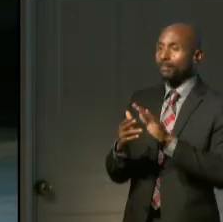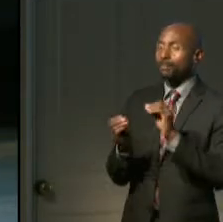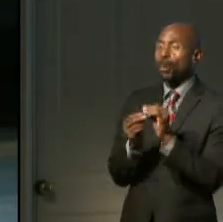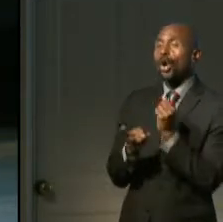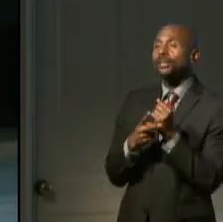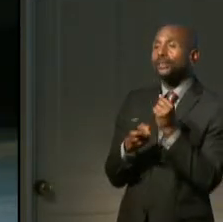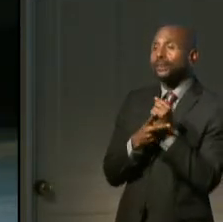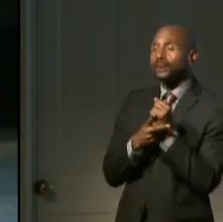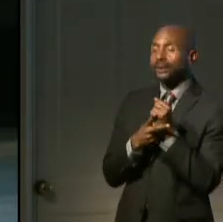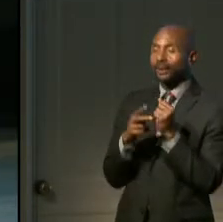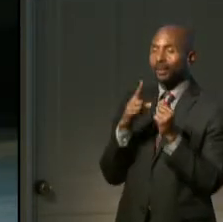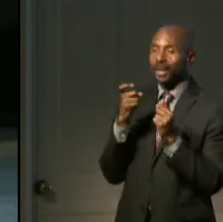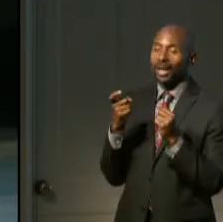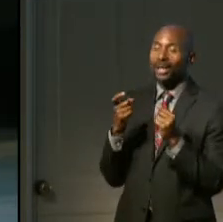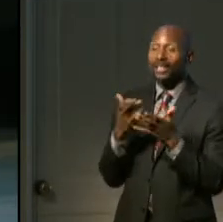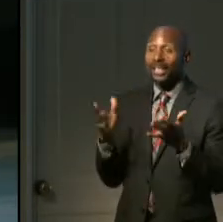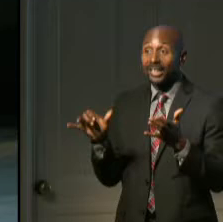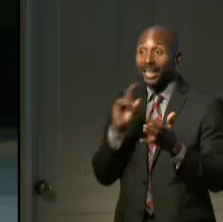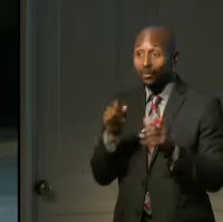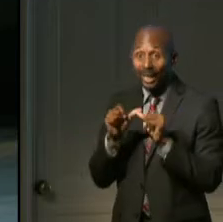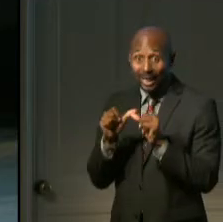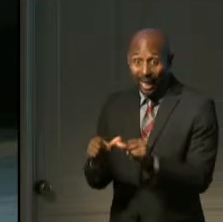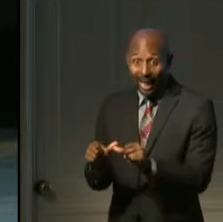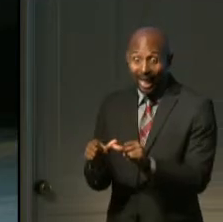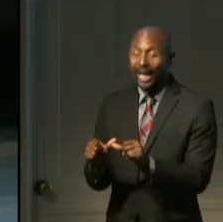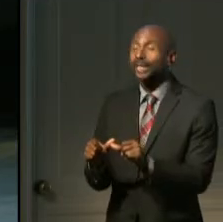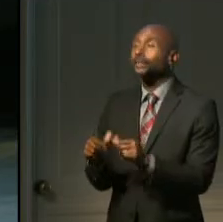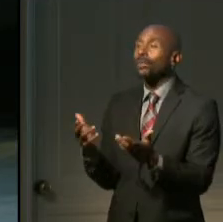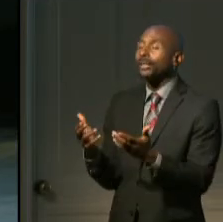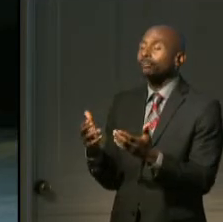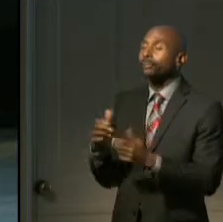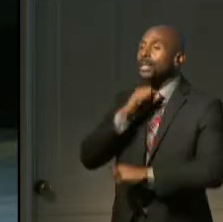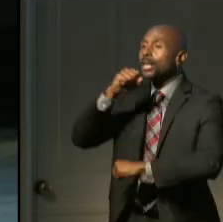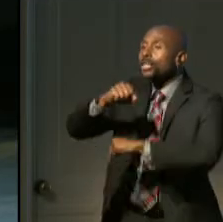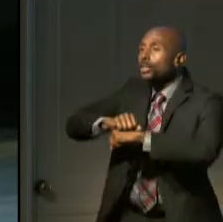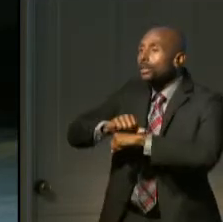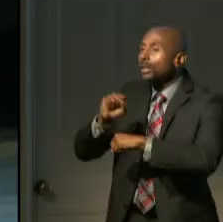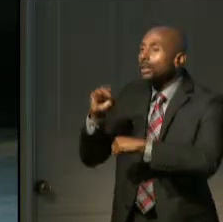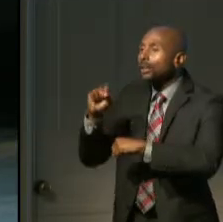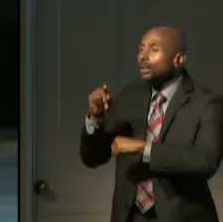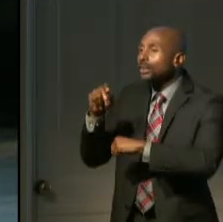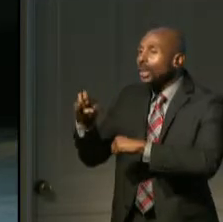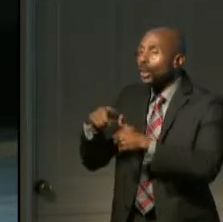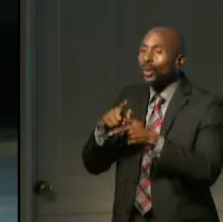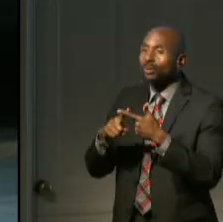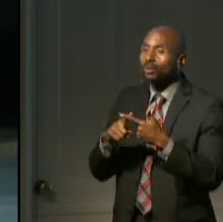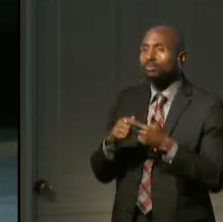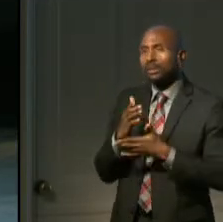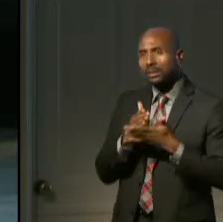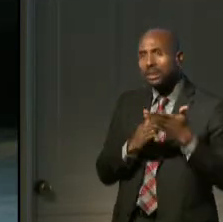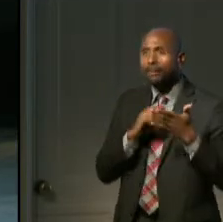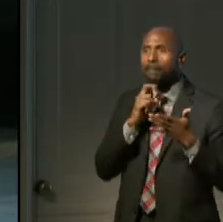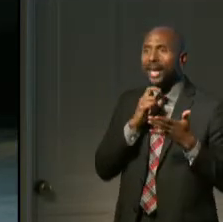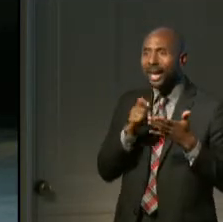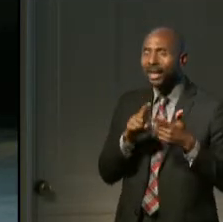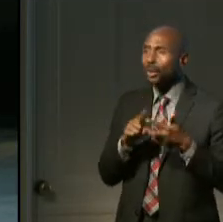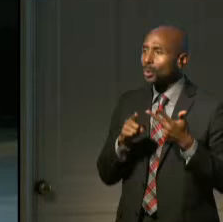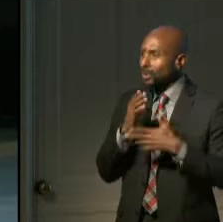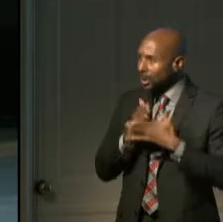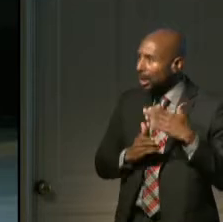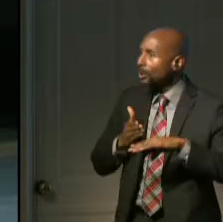just by, the things that tend to last are stone and to some extent metal and to some extent